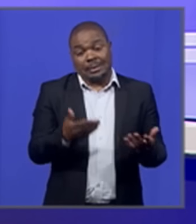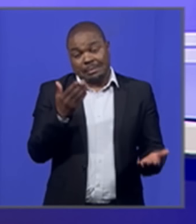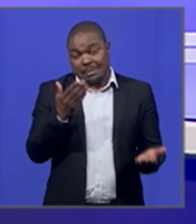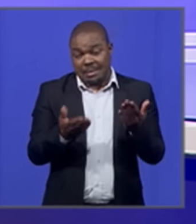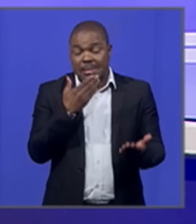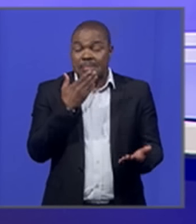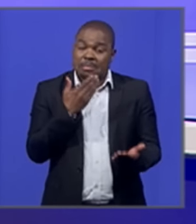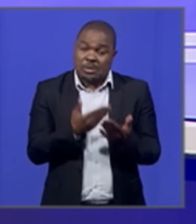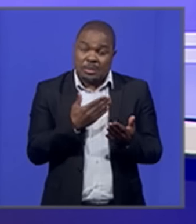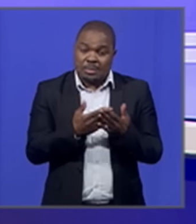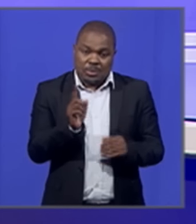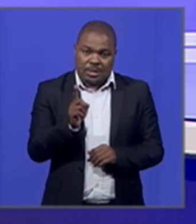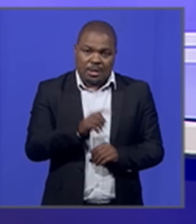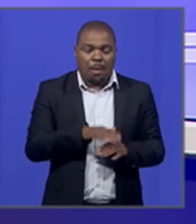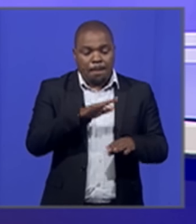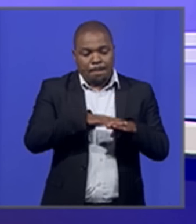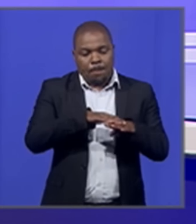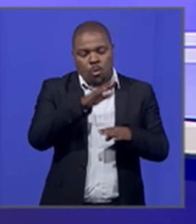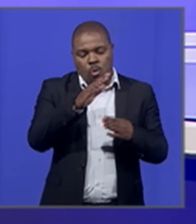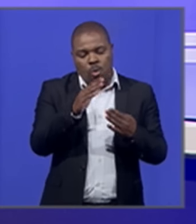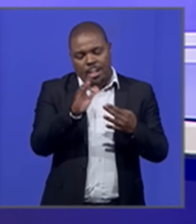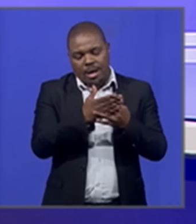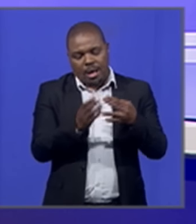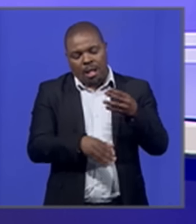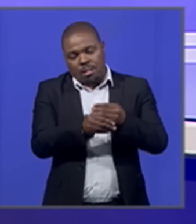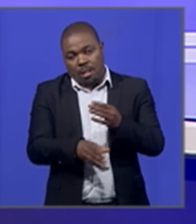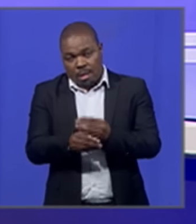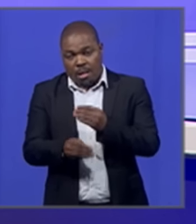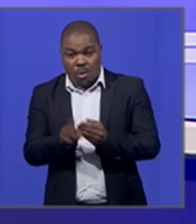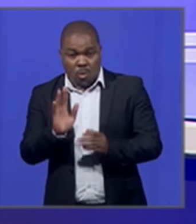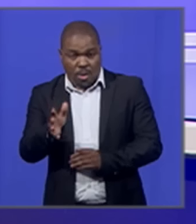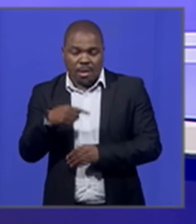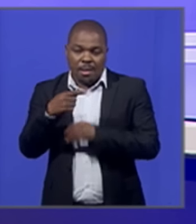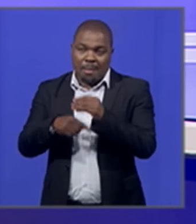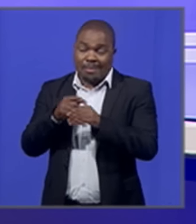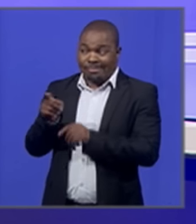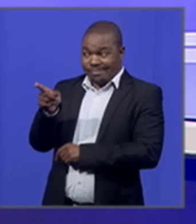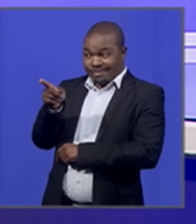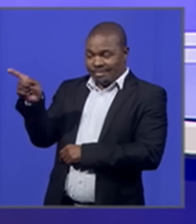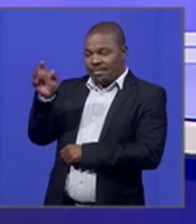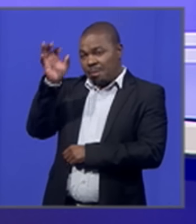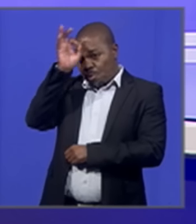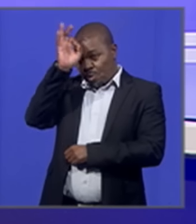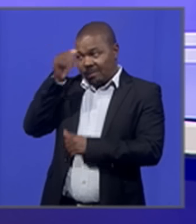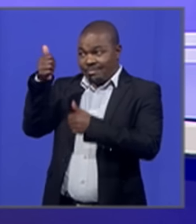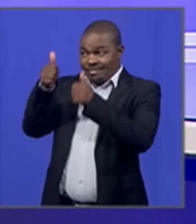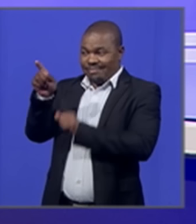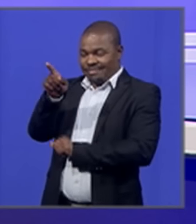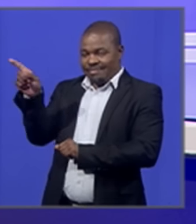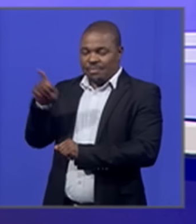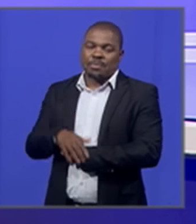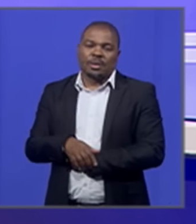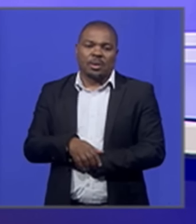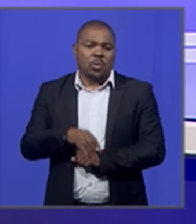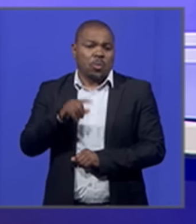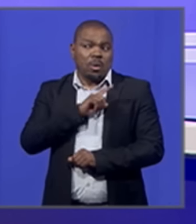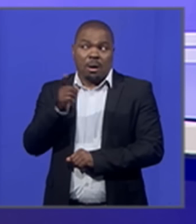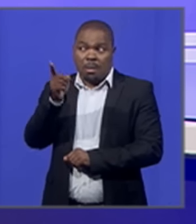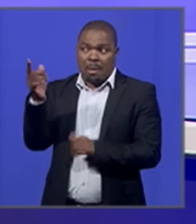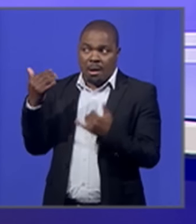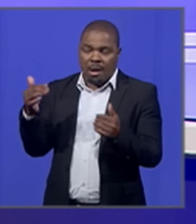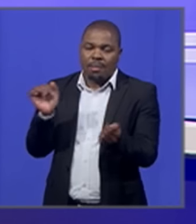kgonagalo ya gore ditatofatšo tše dingwe di tla okeletšwa kgatlhanong le bahlankedi ba bagolo ba maphodisa bao ga